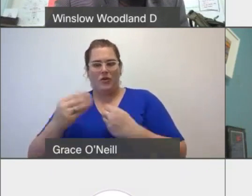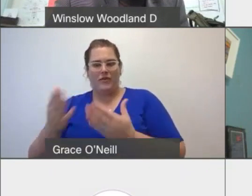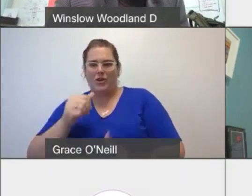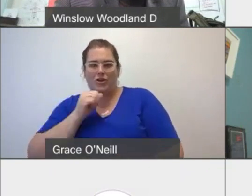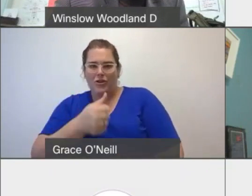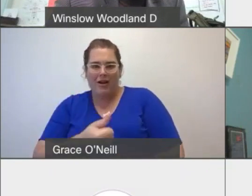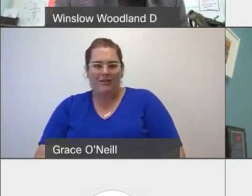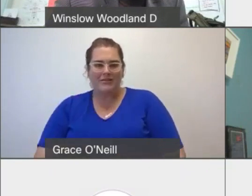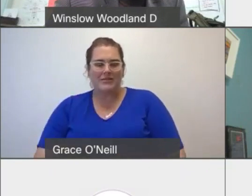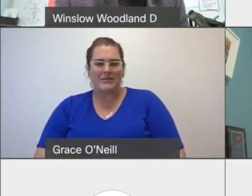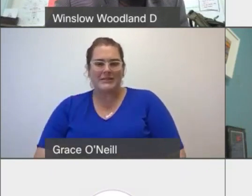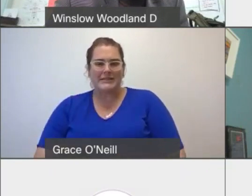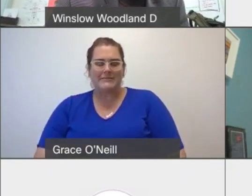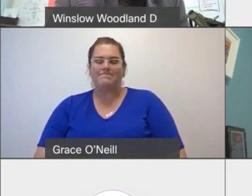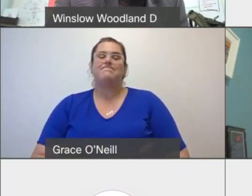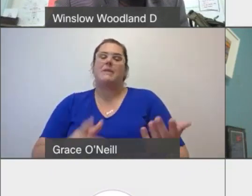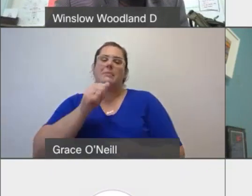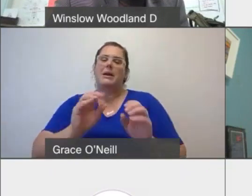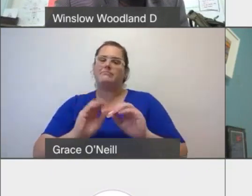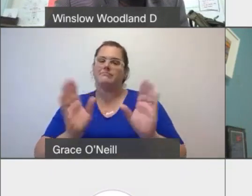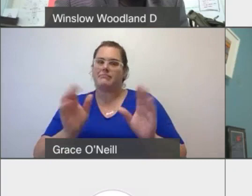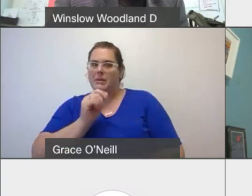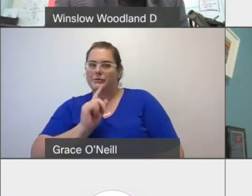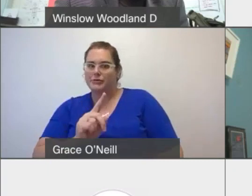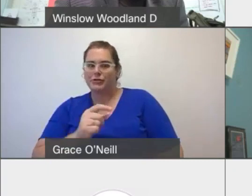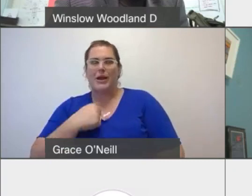All speculation on my part.